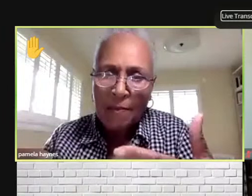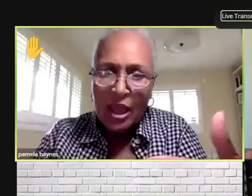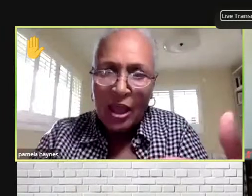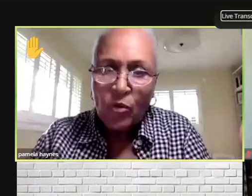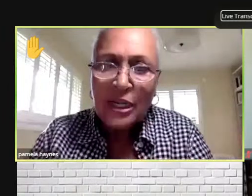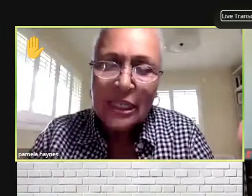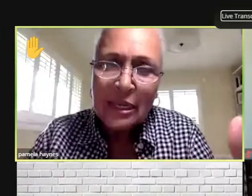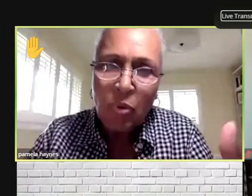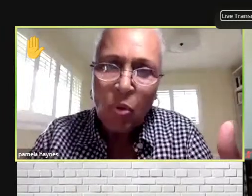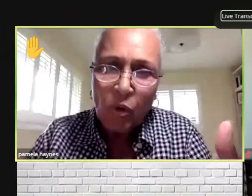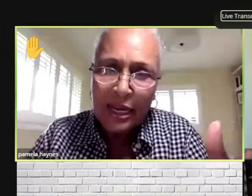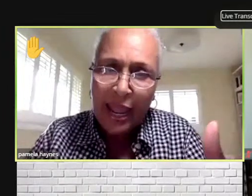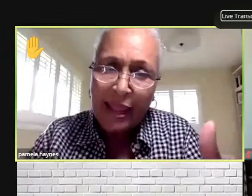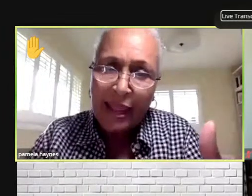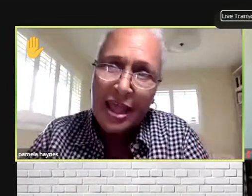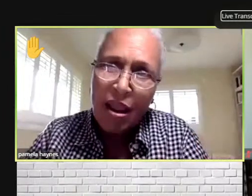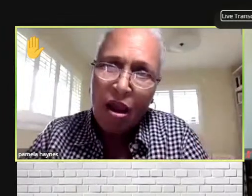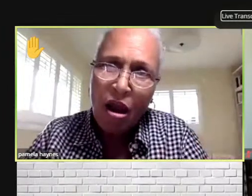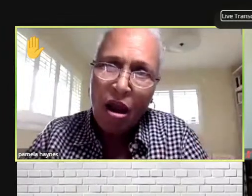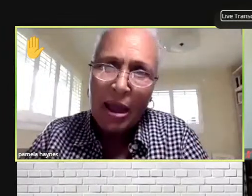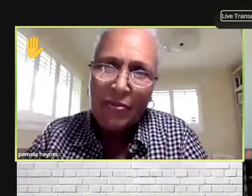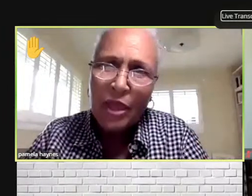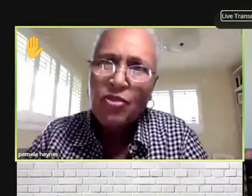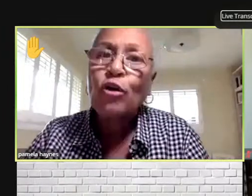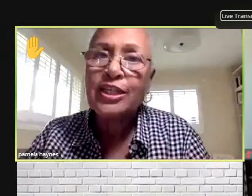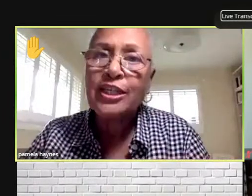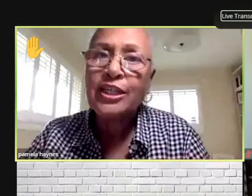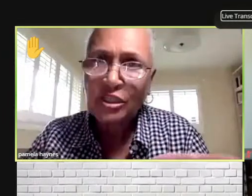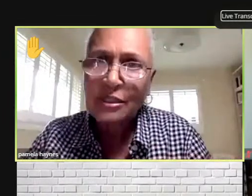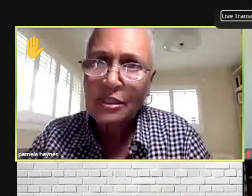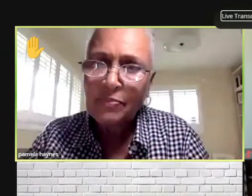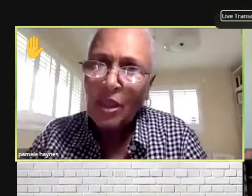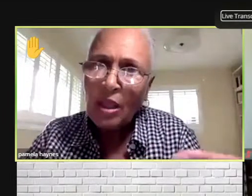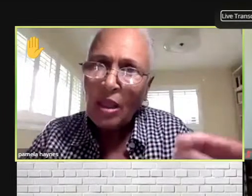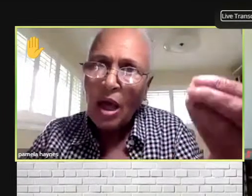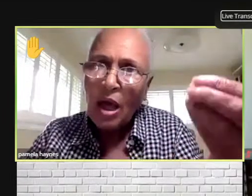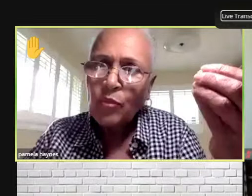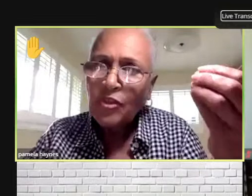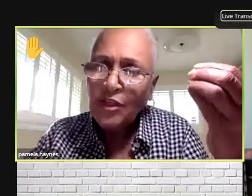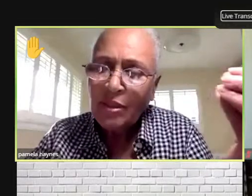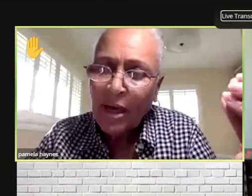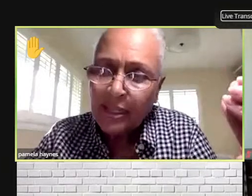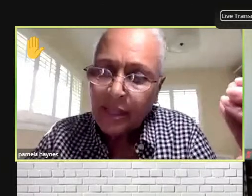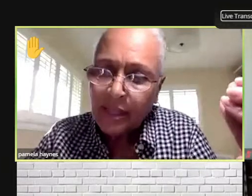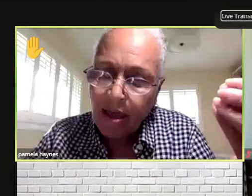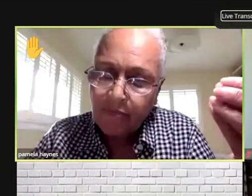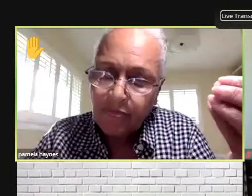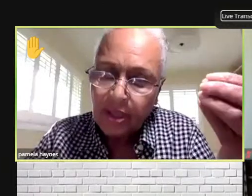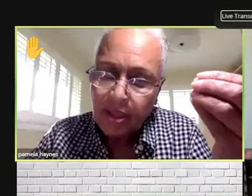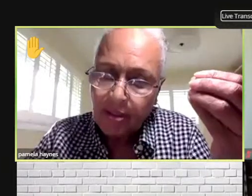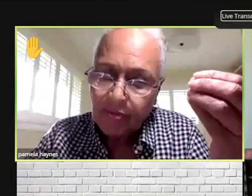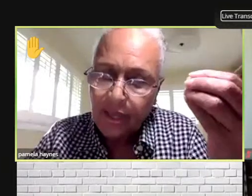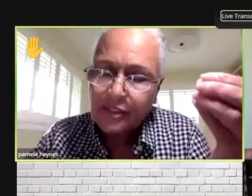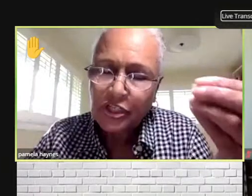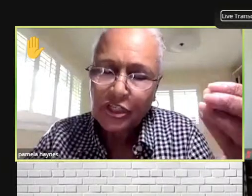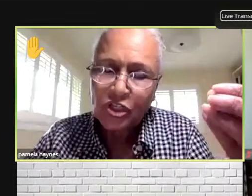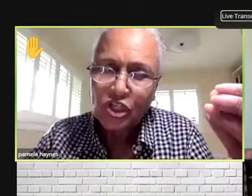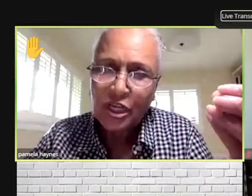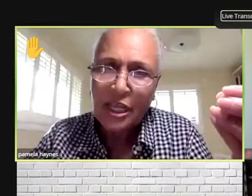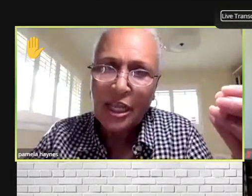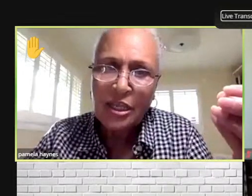are critically important, and they are tensions. Within the body of